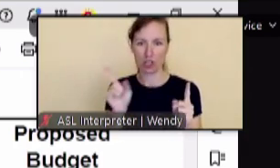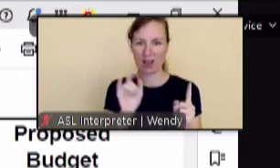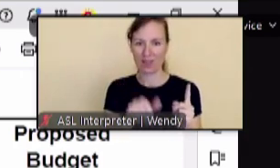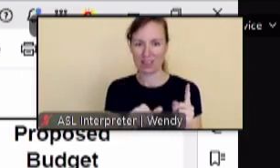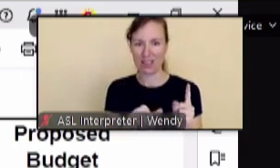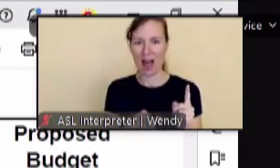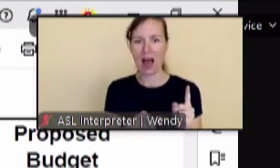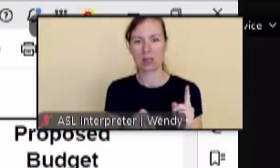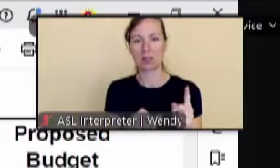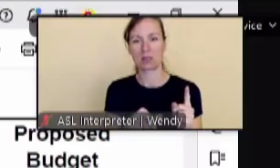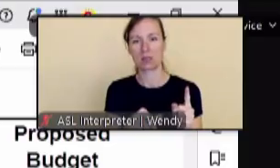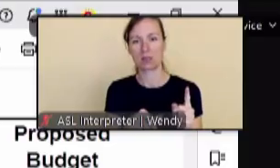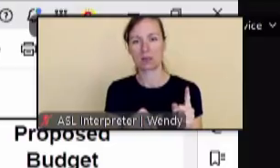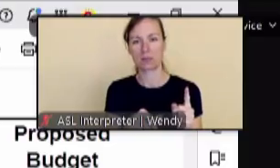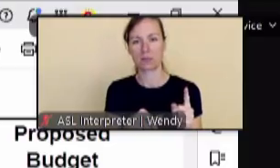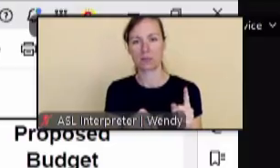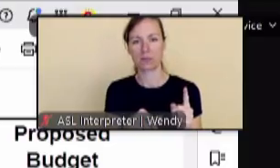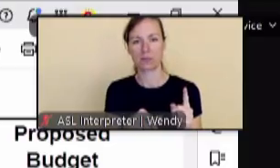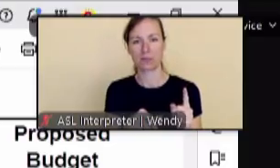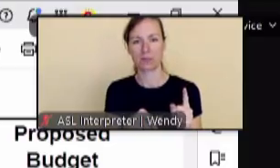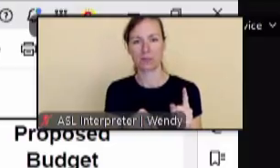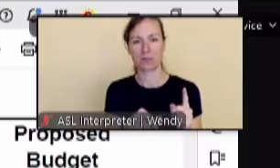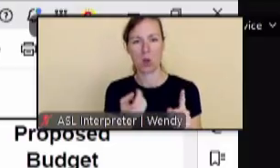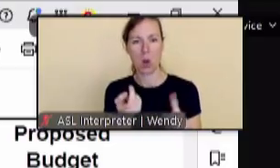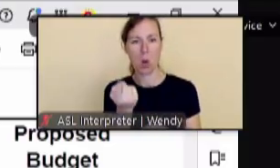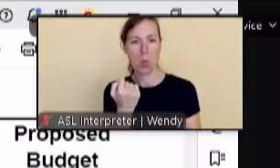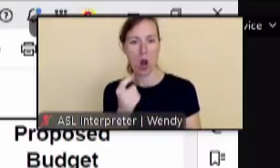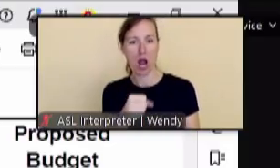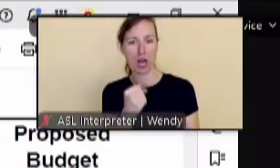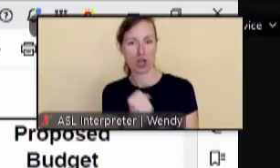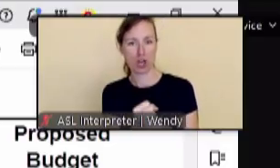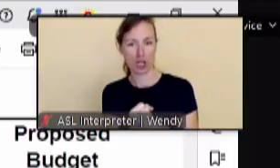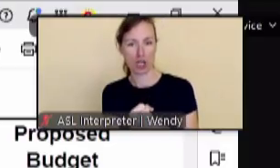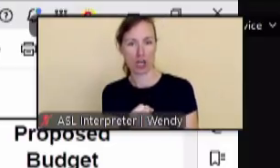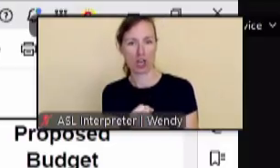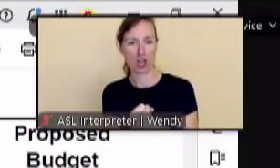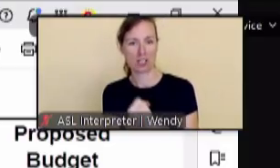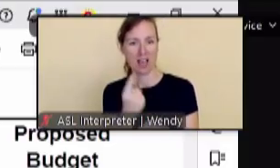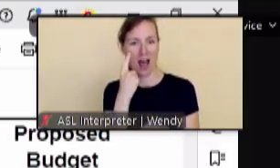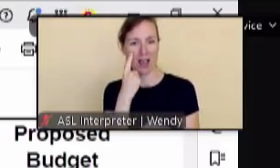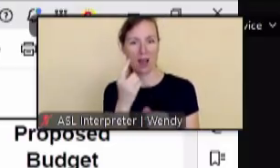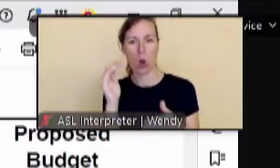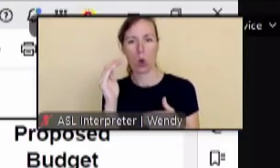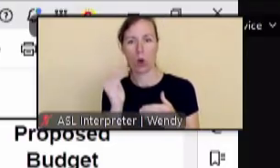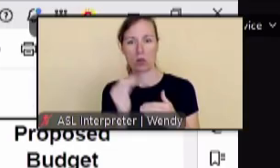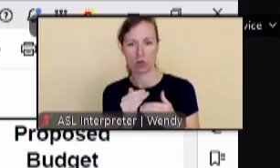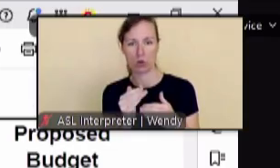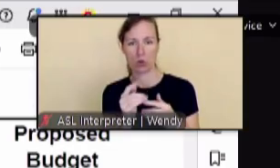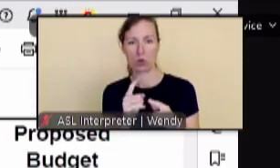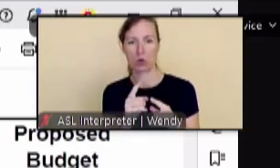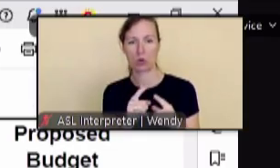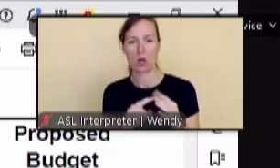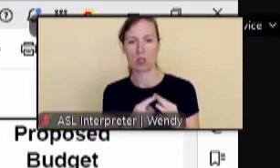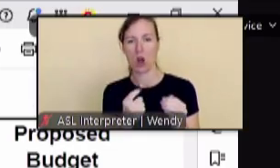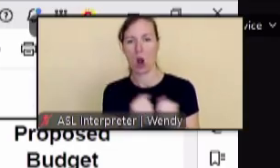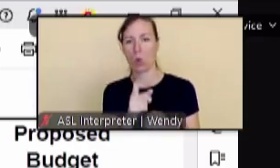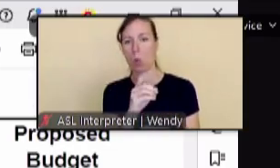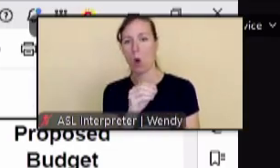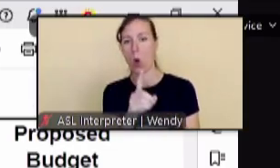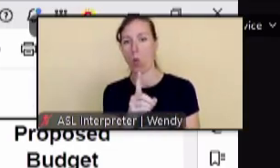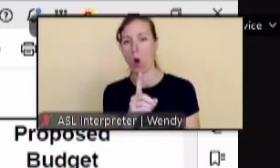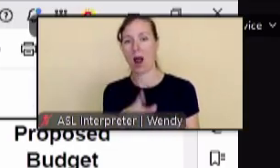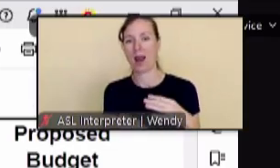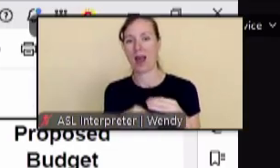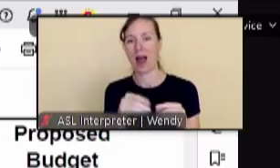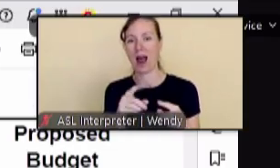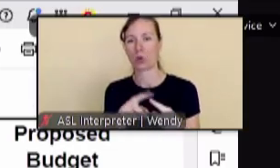years, I think it was reduced last year, but I'd started off with 101 to add to the 299. Now we have more accurate